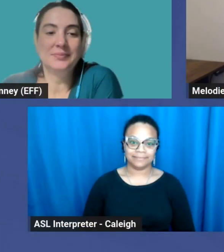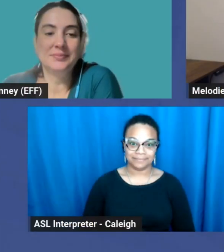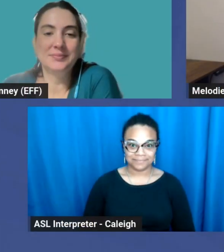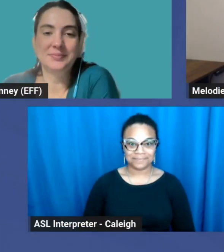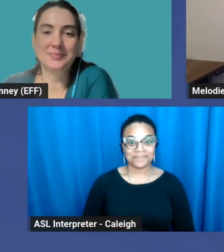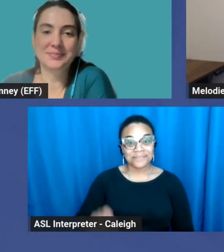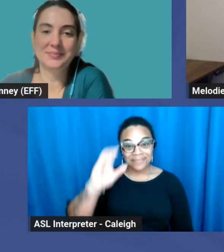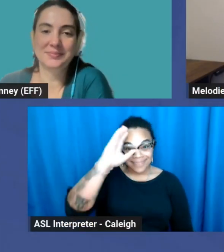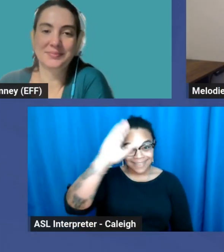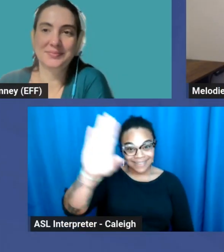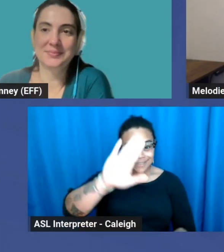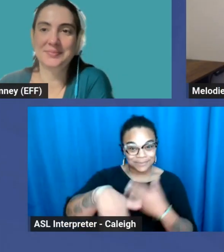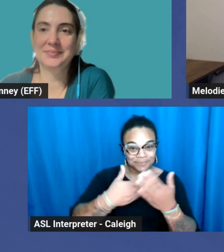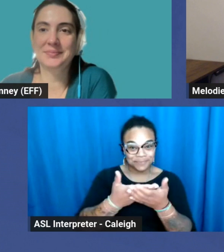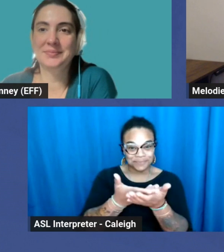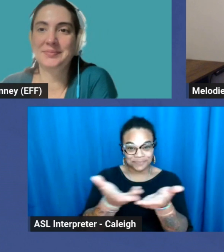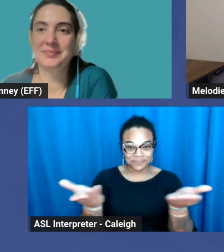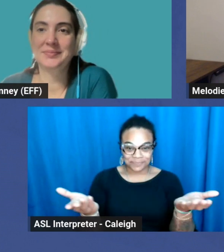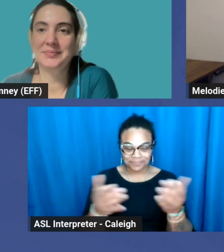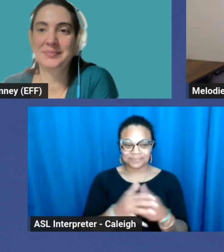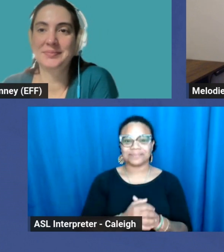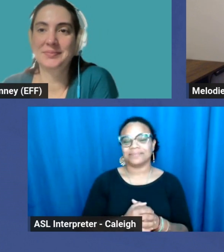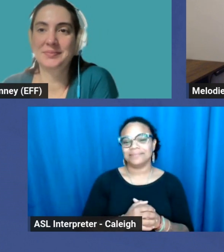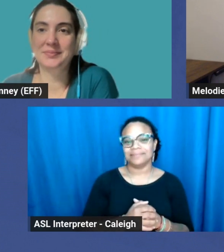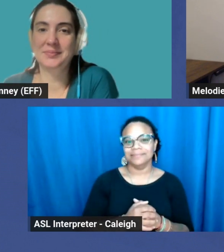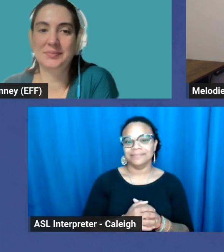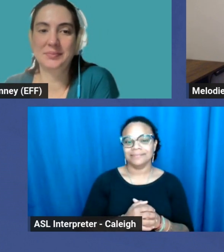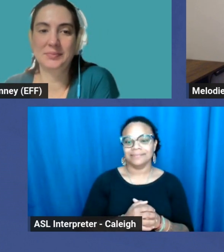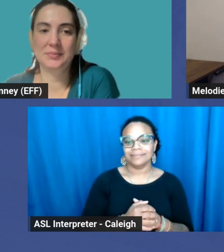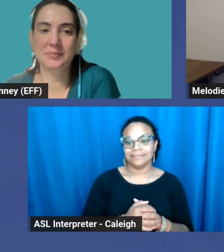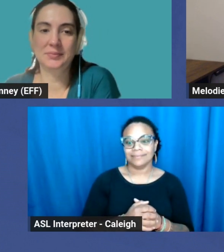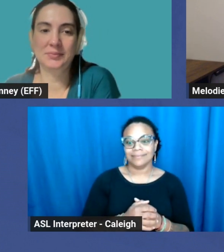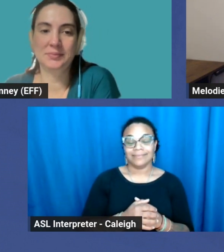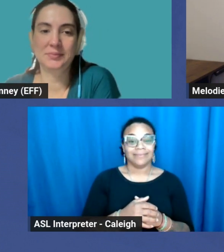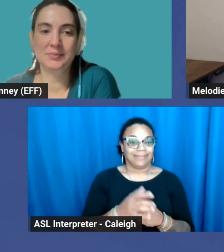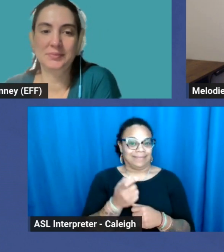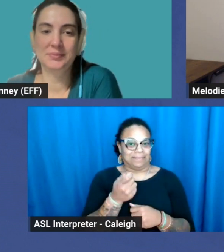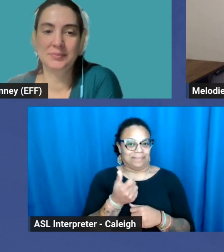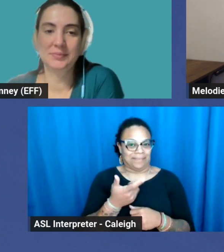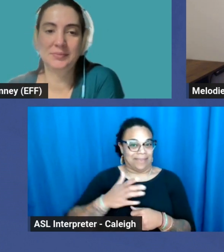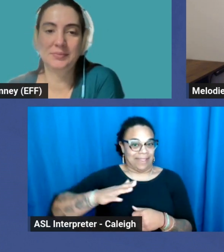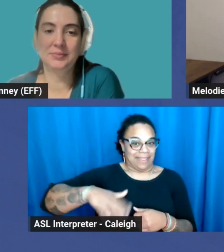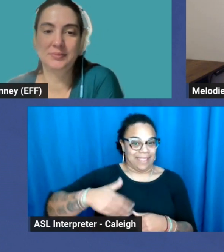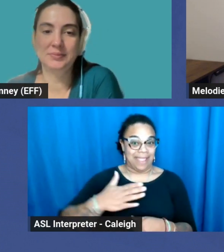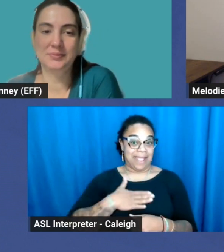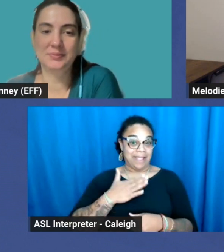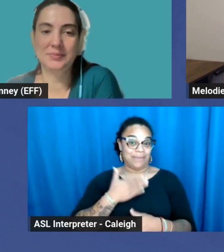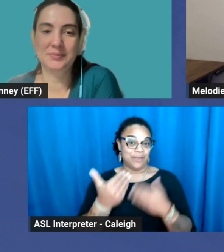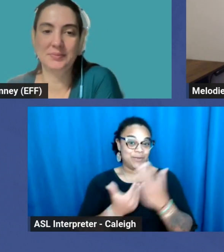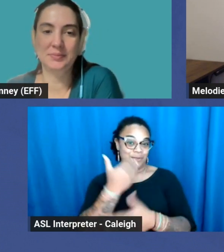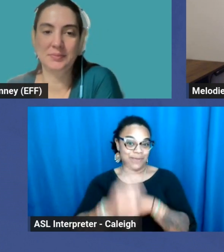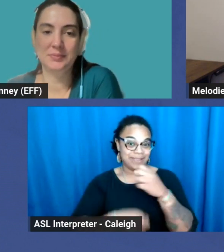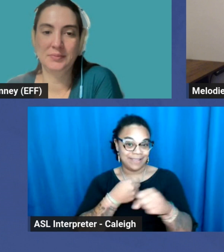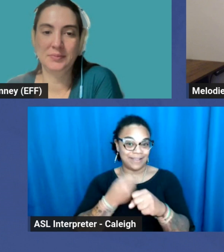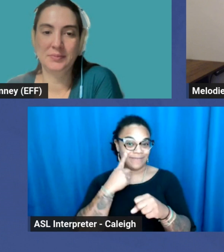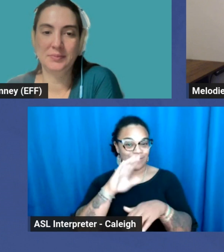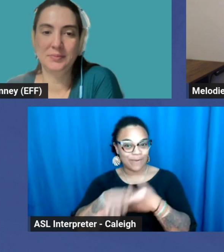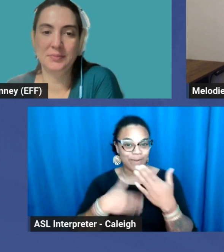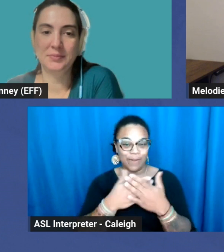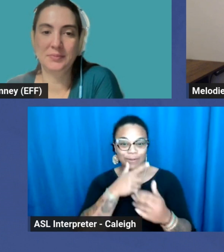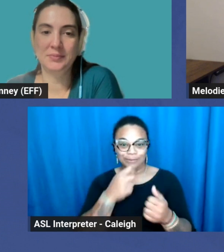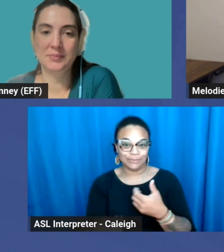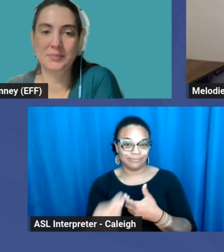All right. Hello, everybody. Um, a belated Happy New Year to everybody who's tuning in